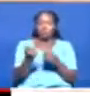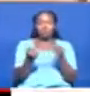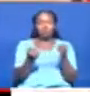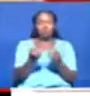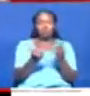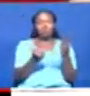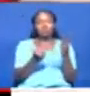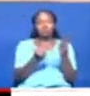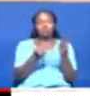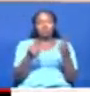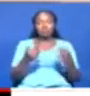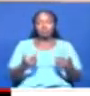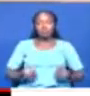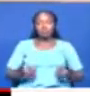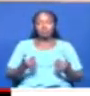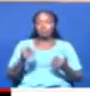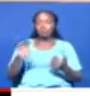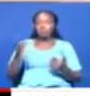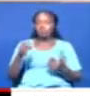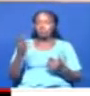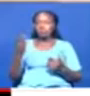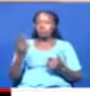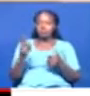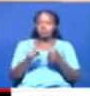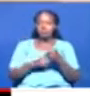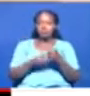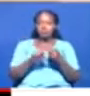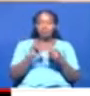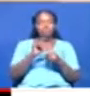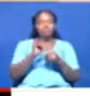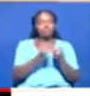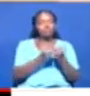lost 19-26 to Nairobi City County team. The